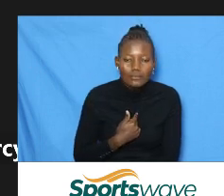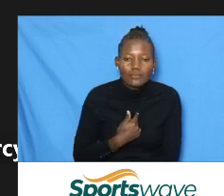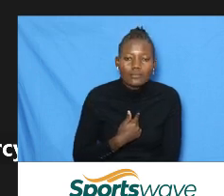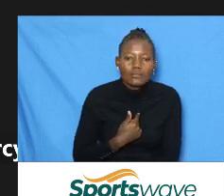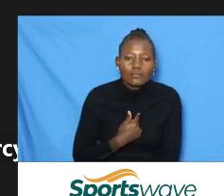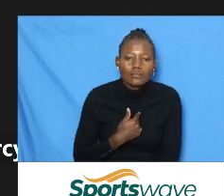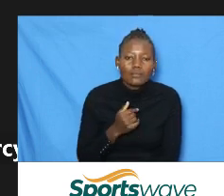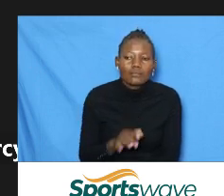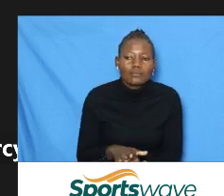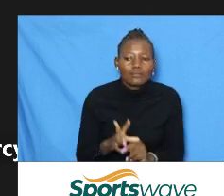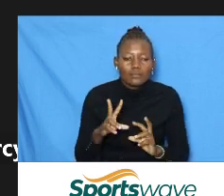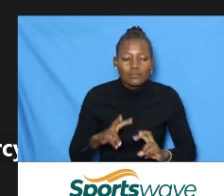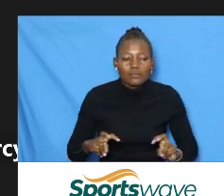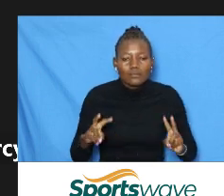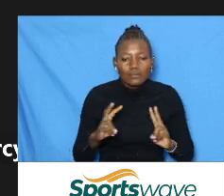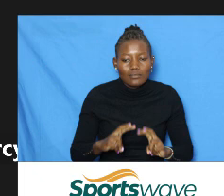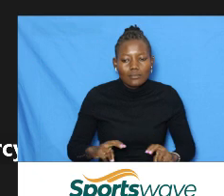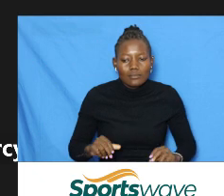there's a lot of research going on around